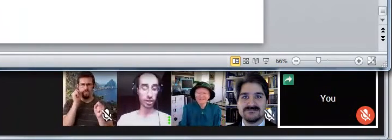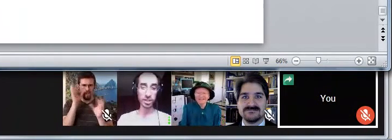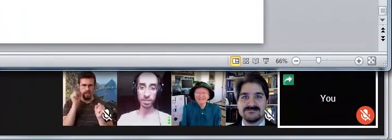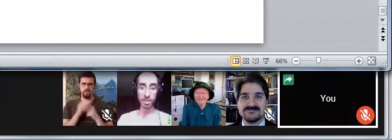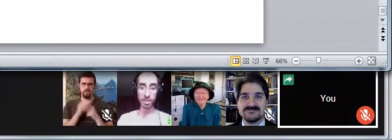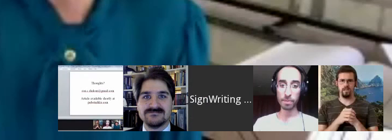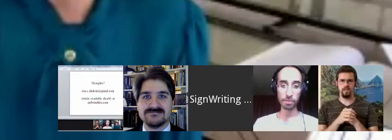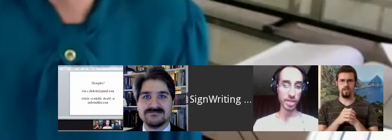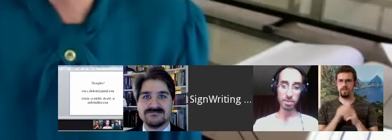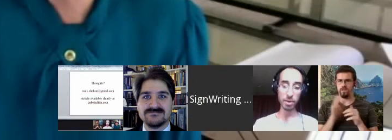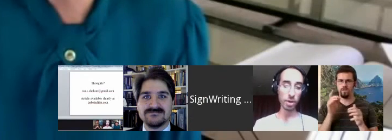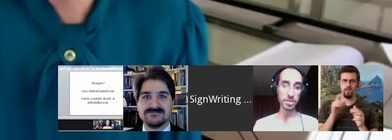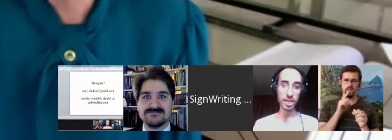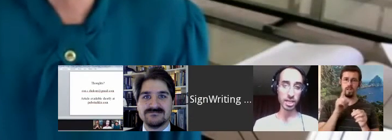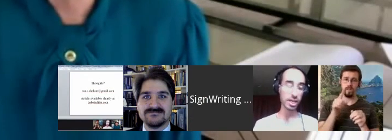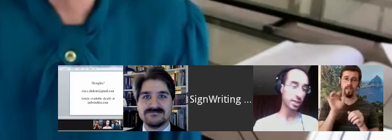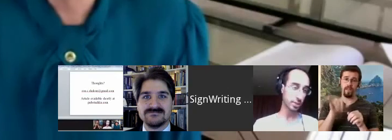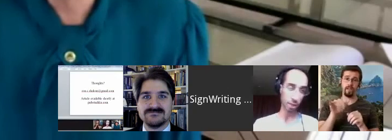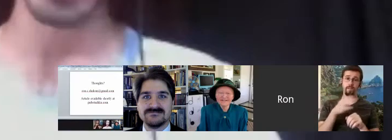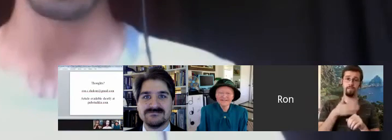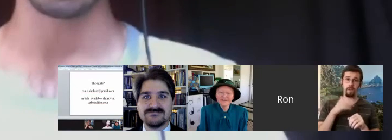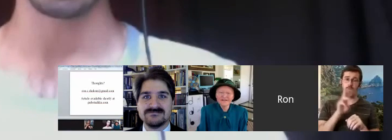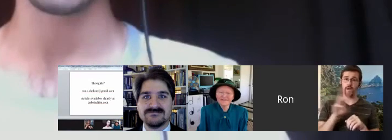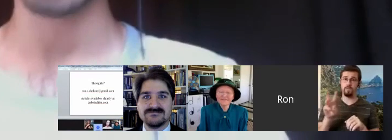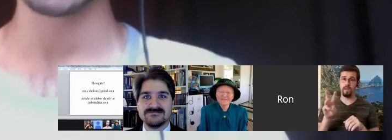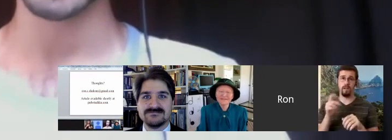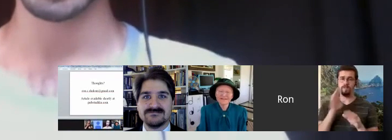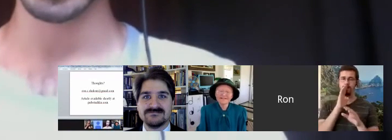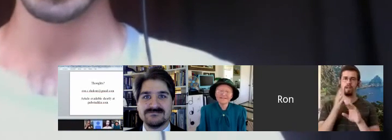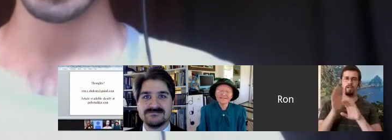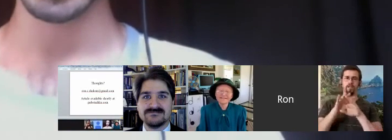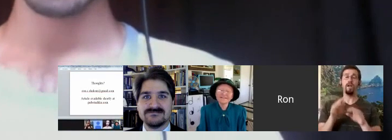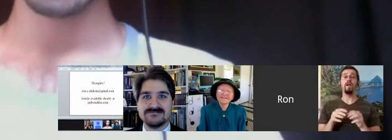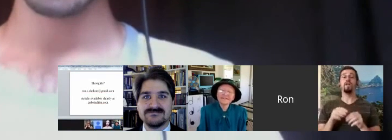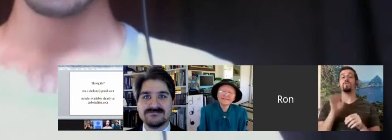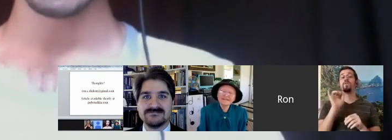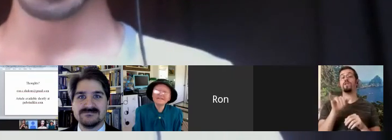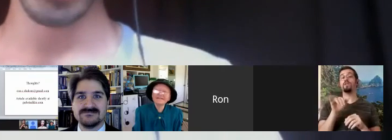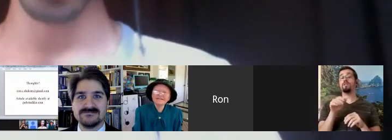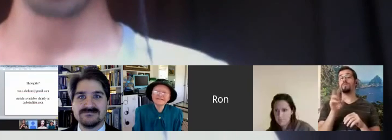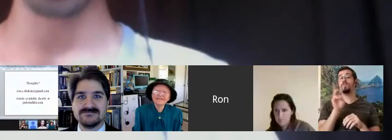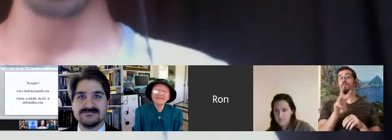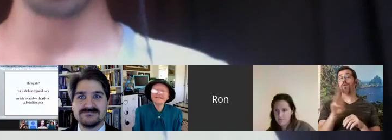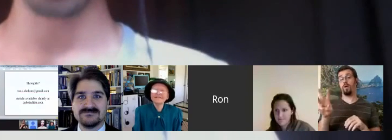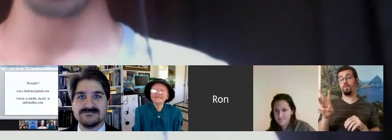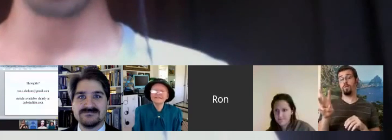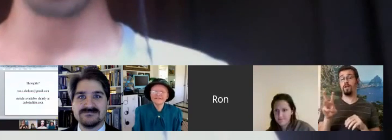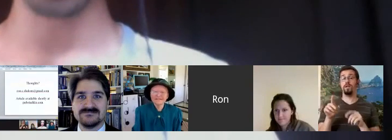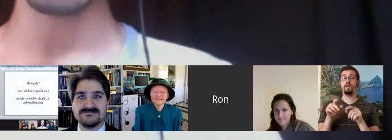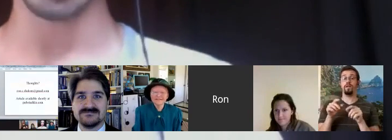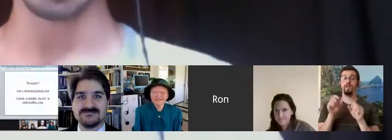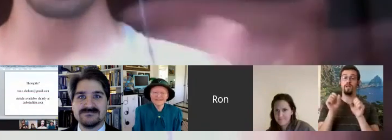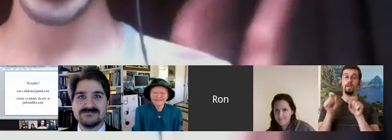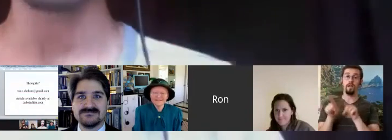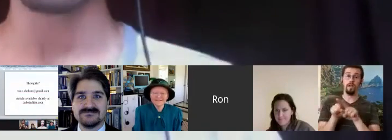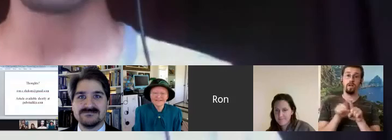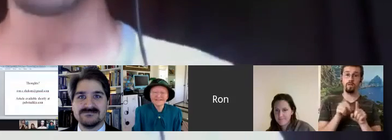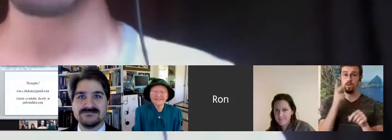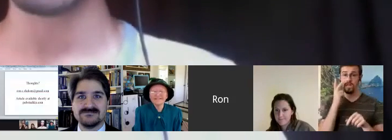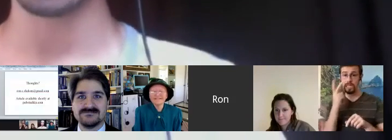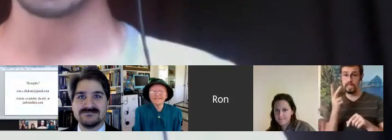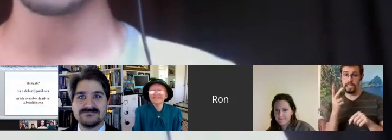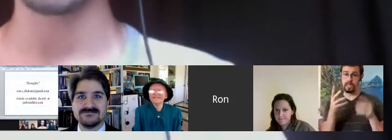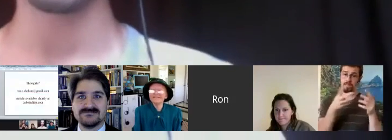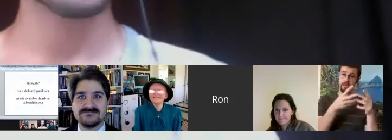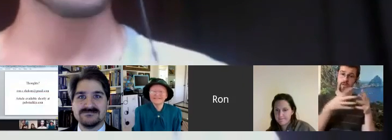at this email. That's my website. It has all my other work as well as this the score for this piece, and